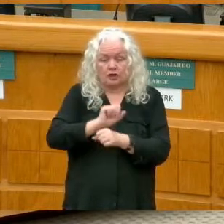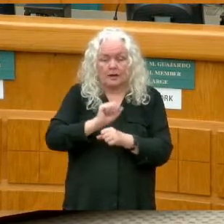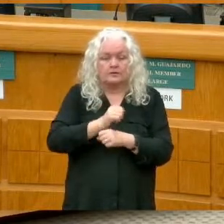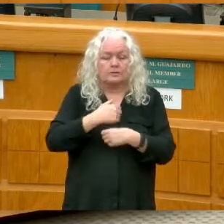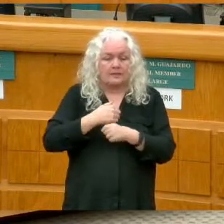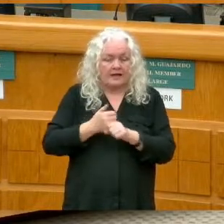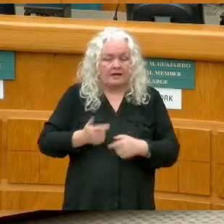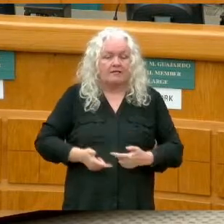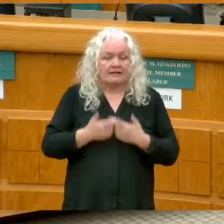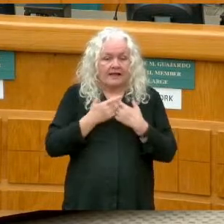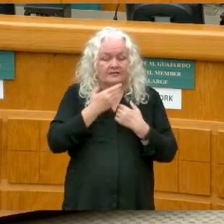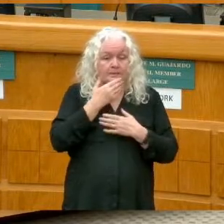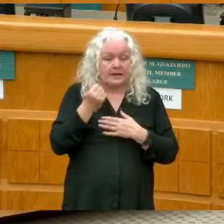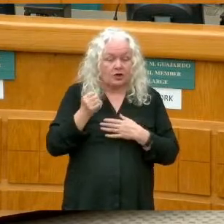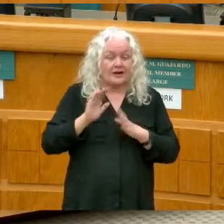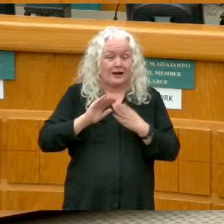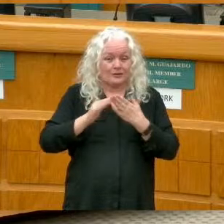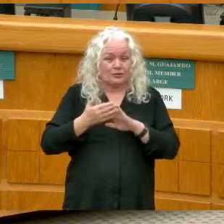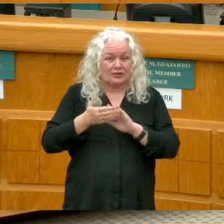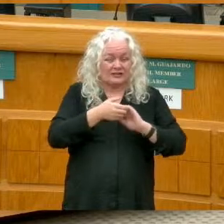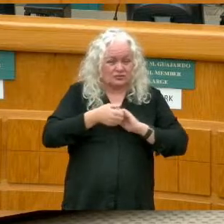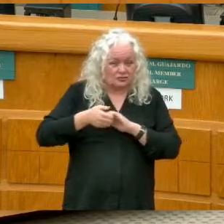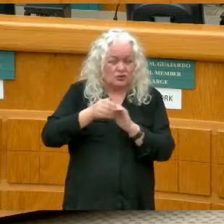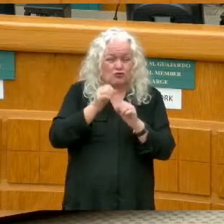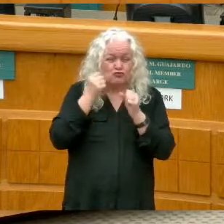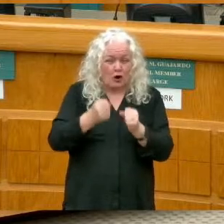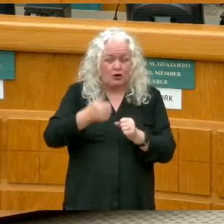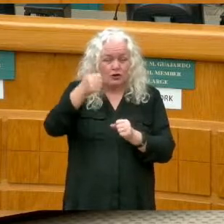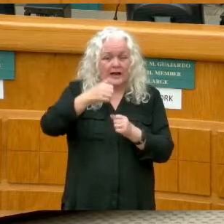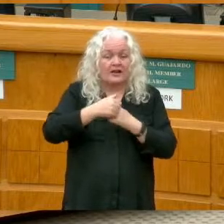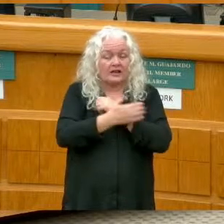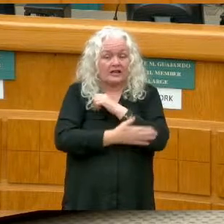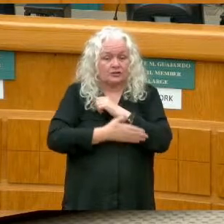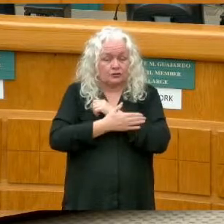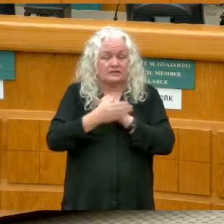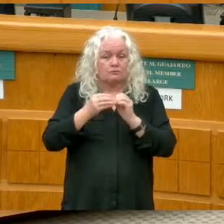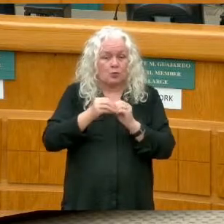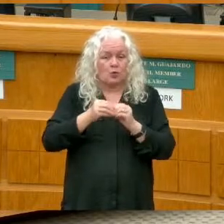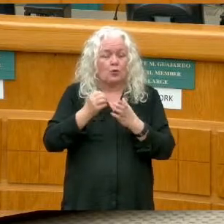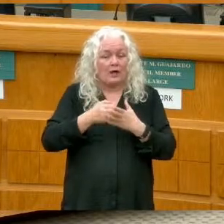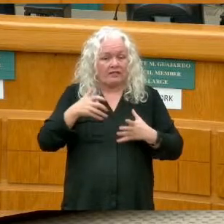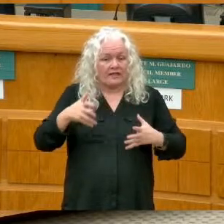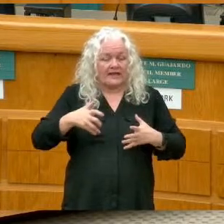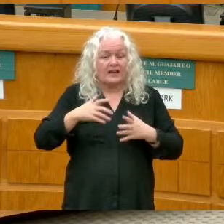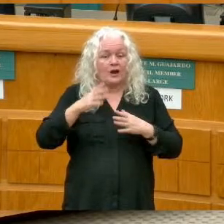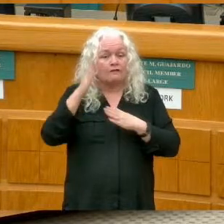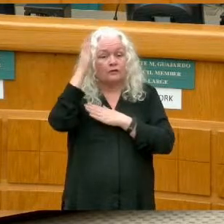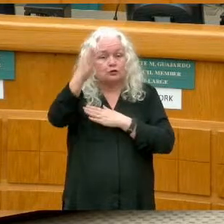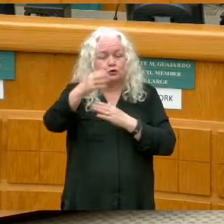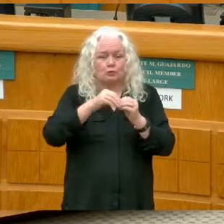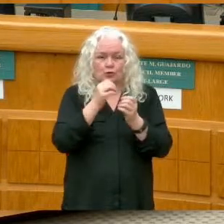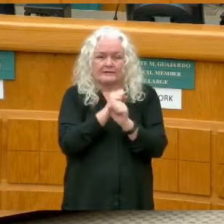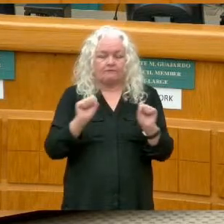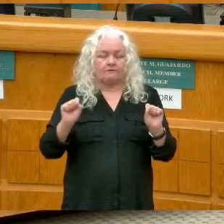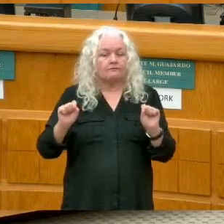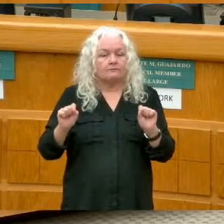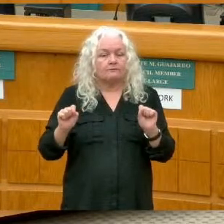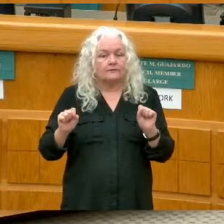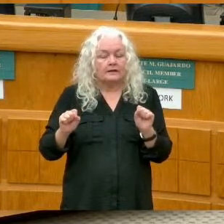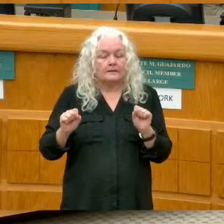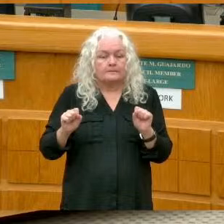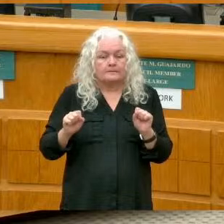our communities stronger, and our countries more prosperous, and our future more secure. In